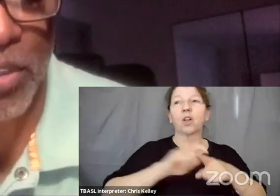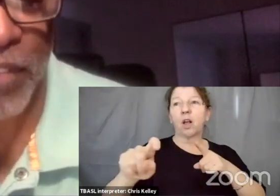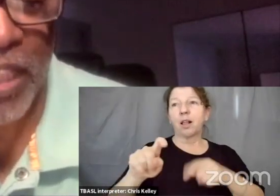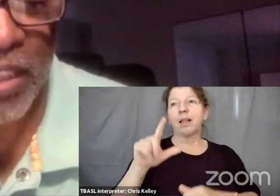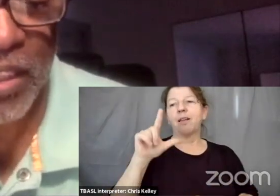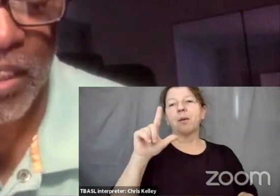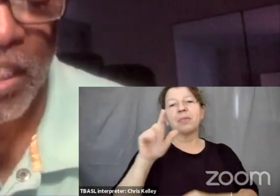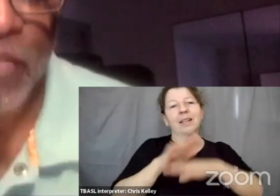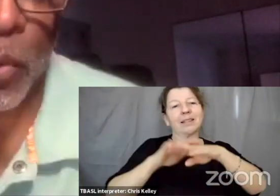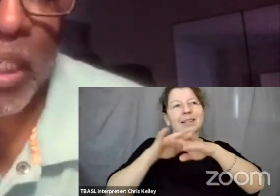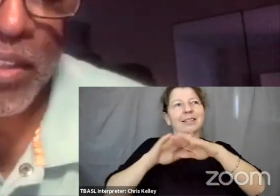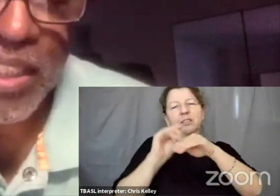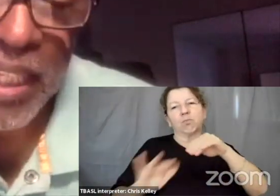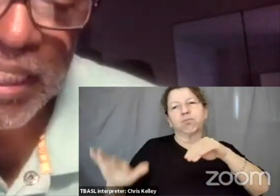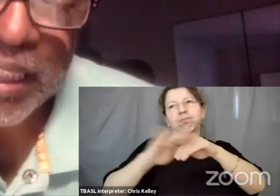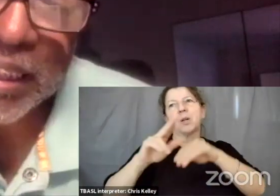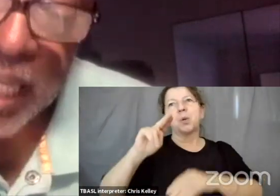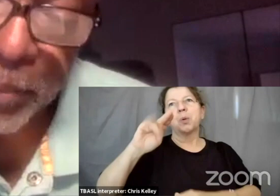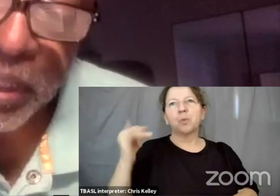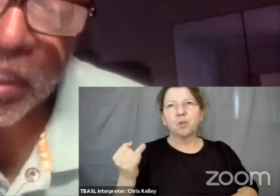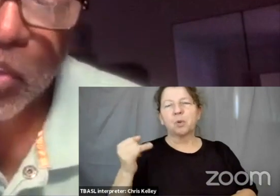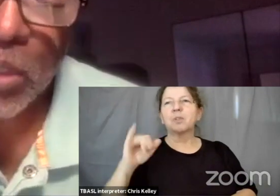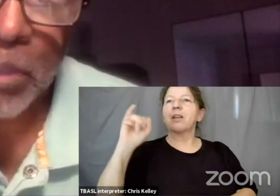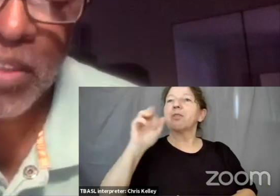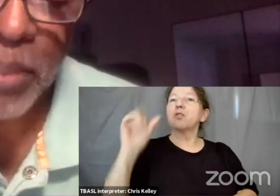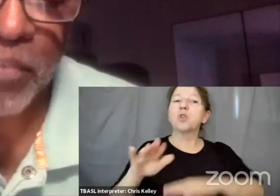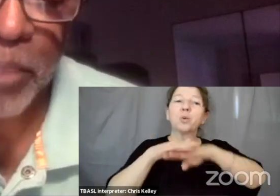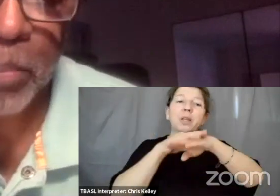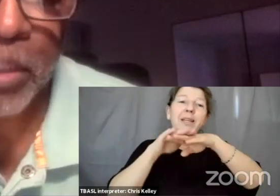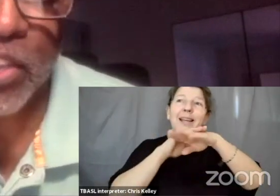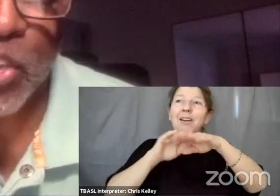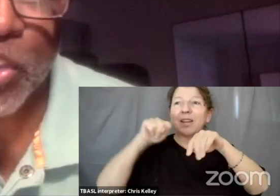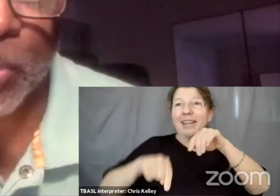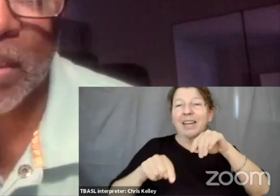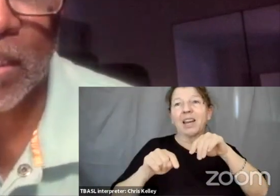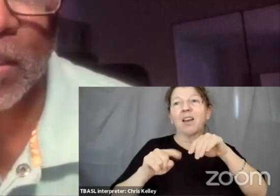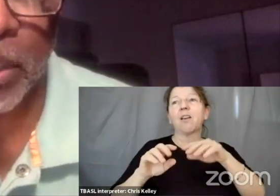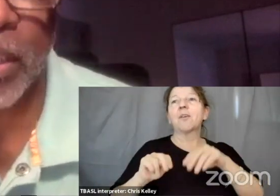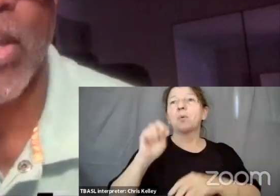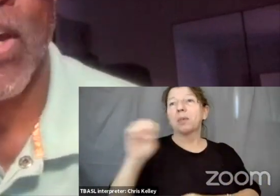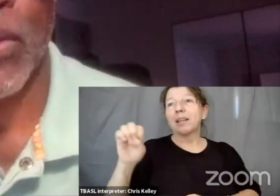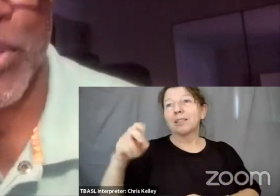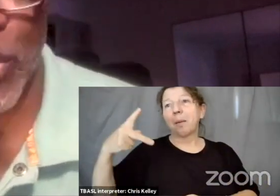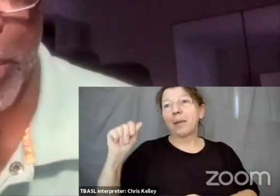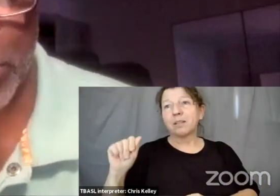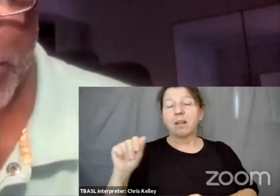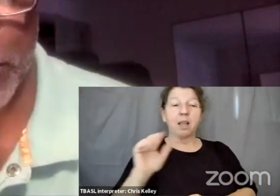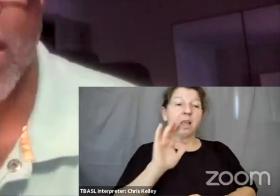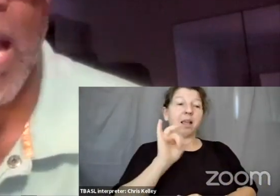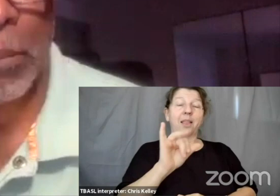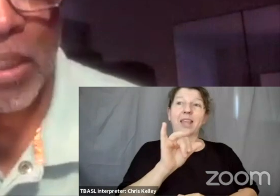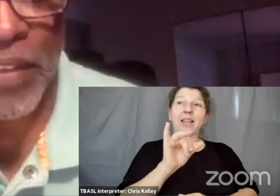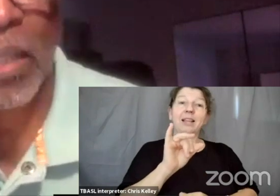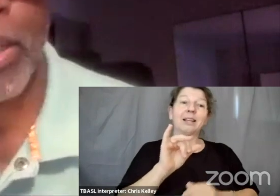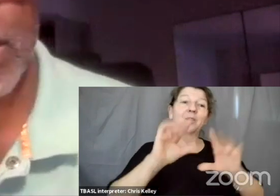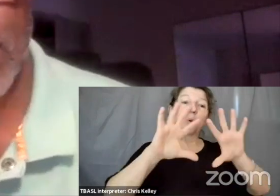Eastern Pennsylvania. From what I understand, Lenni Lenape literally means men of men, but it is usually translated to mean original people.